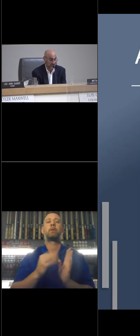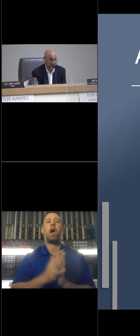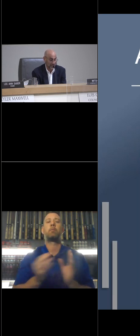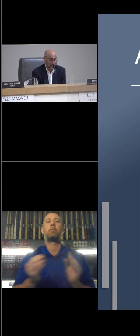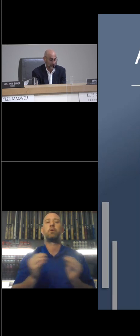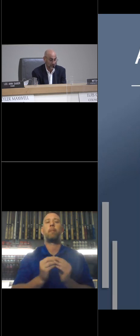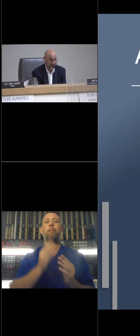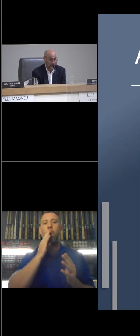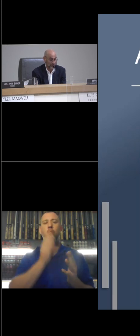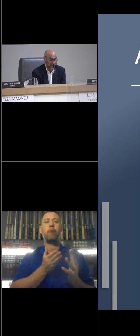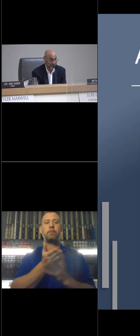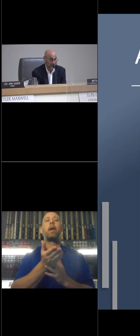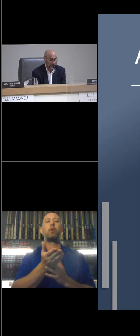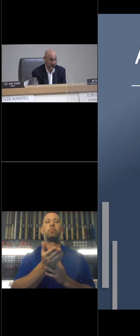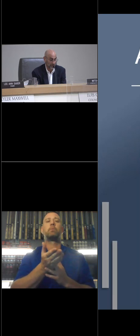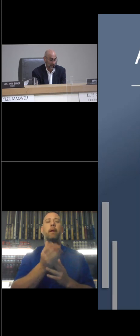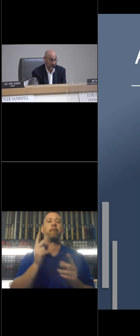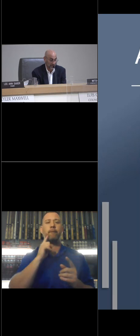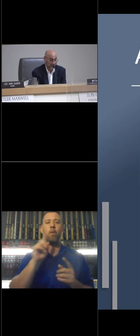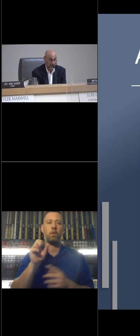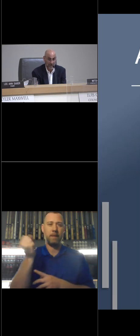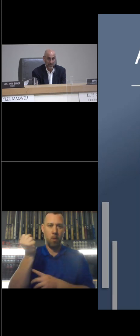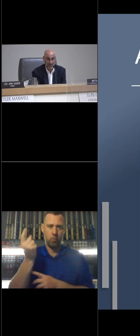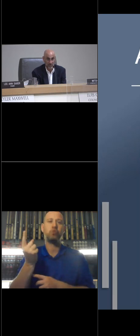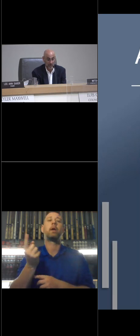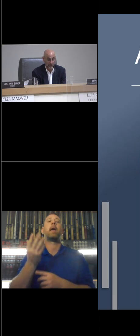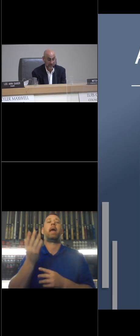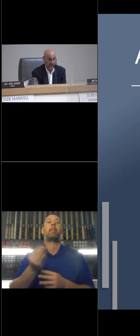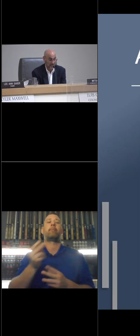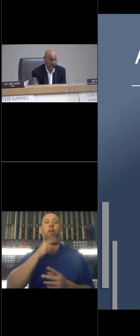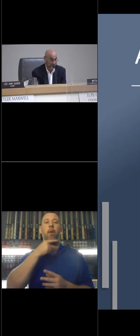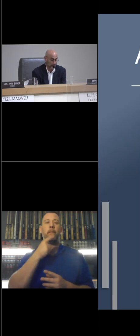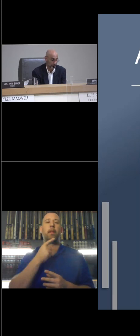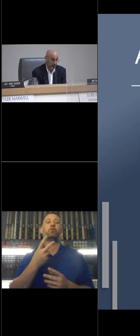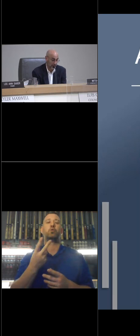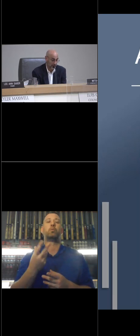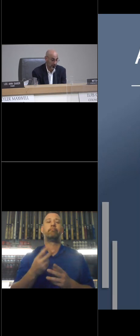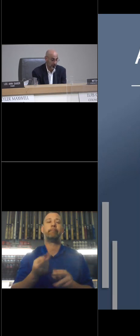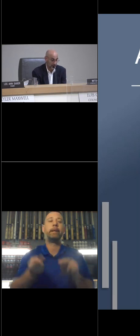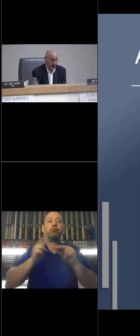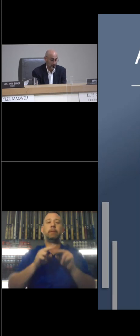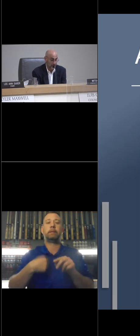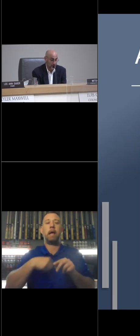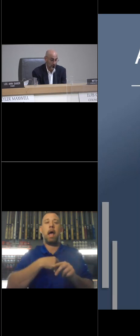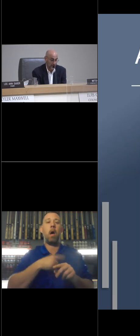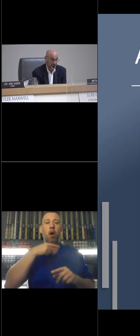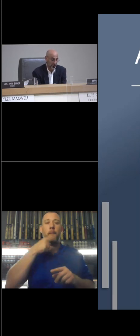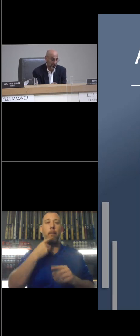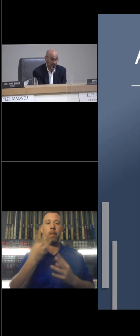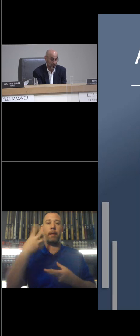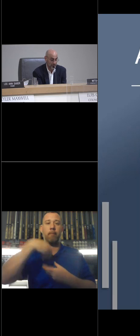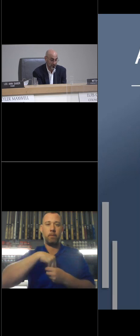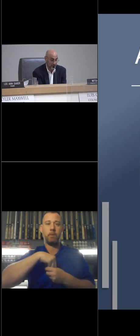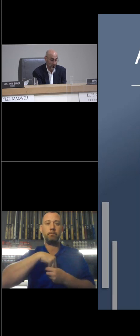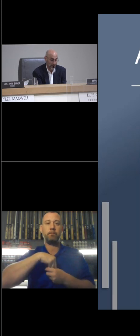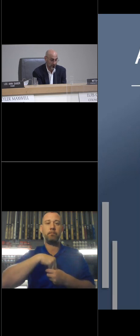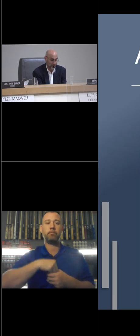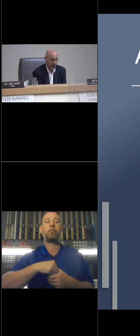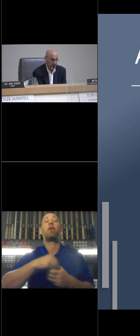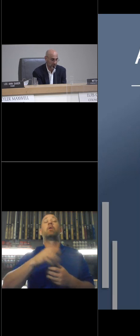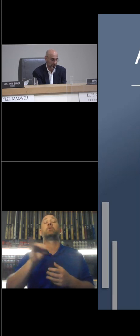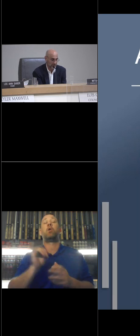easily understandable for stakeholders and the public in an effort to increase our public engagement. There's also on our agenda an update